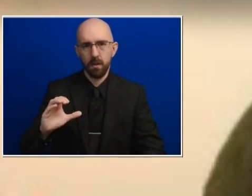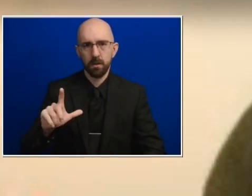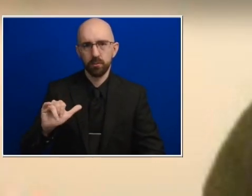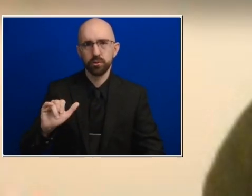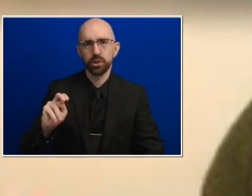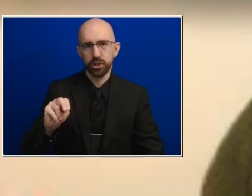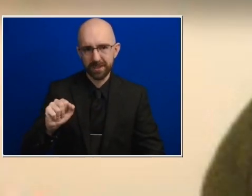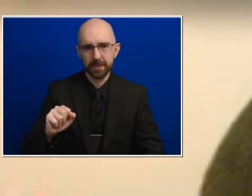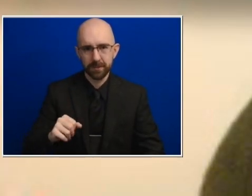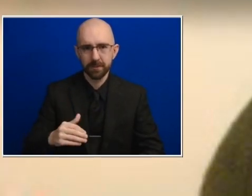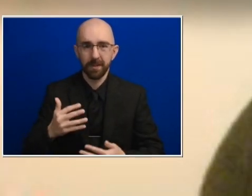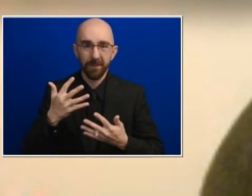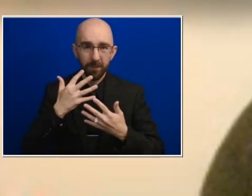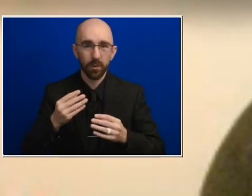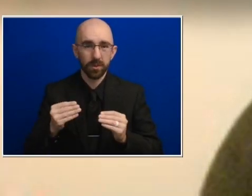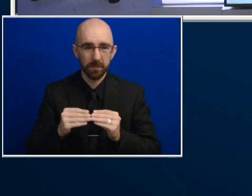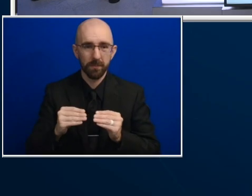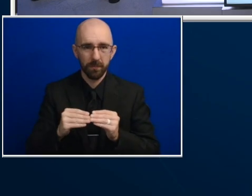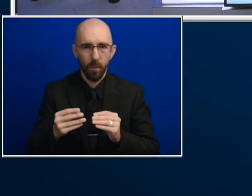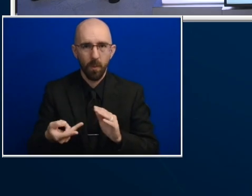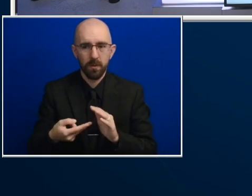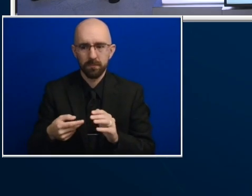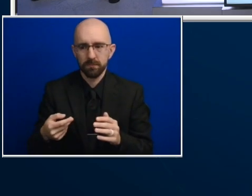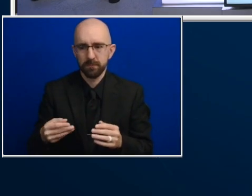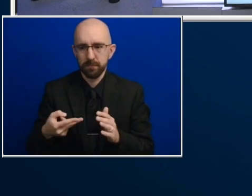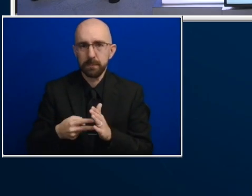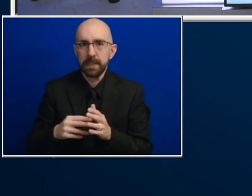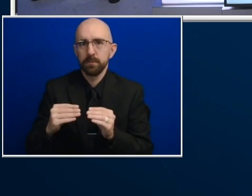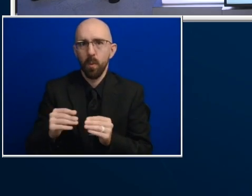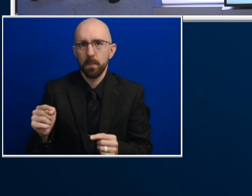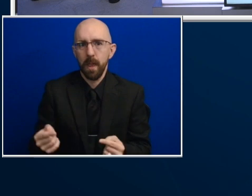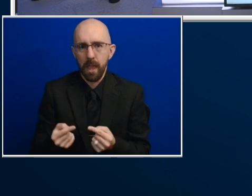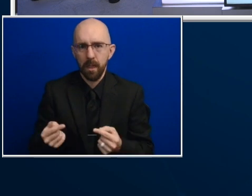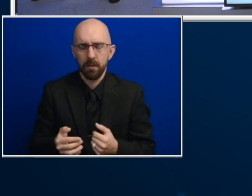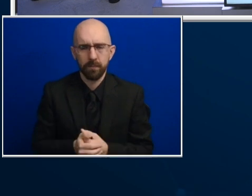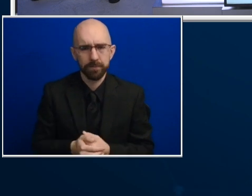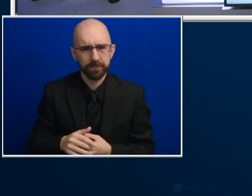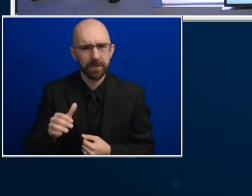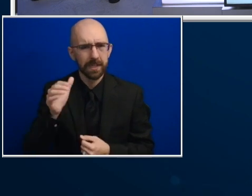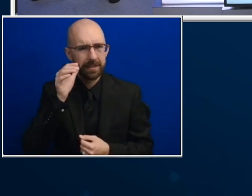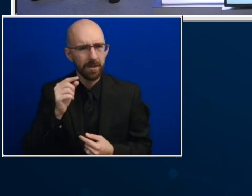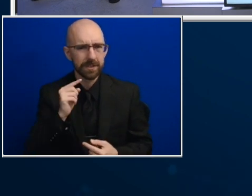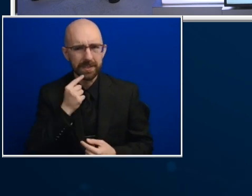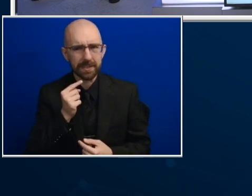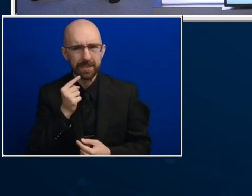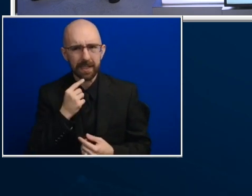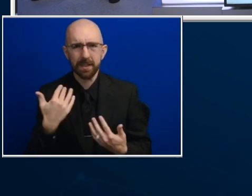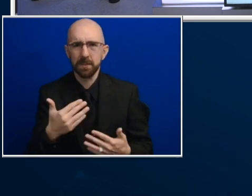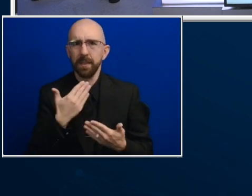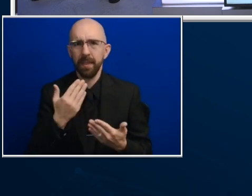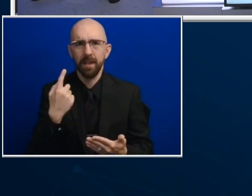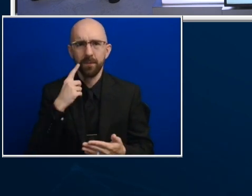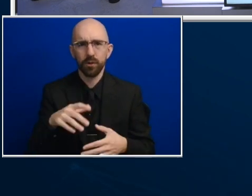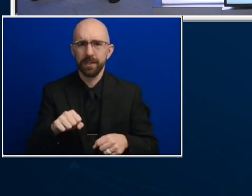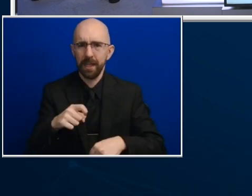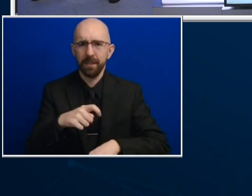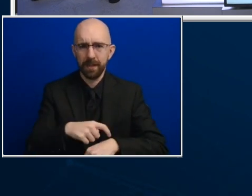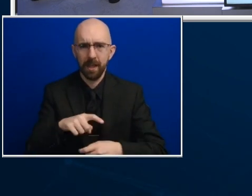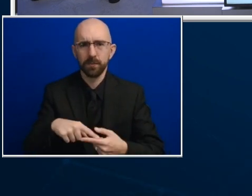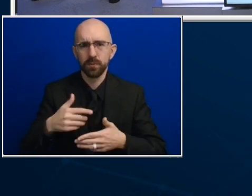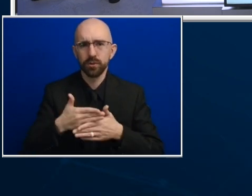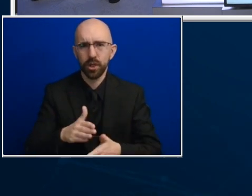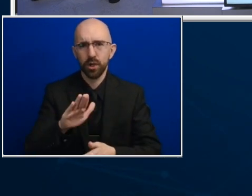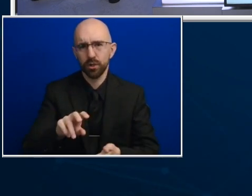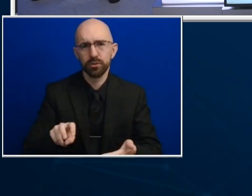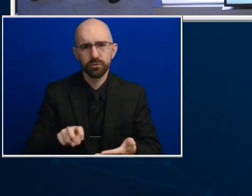unfortunately, more pain. It sounds so intense. So thank you both for taking the time to share your journey.